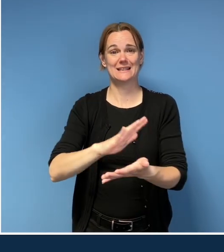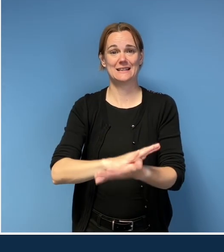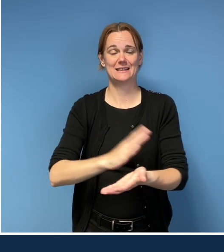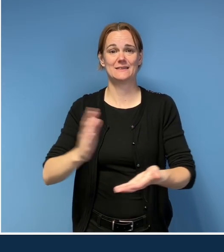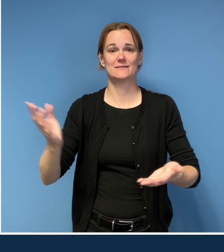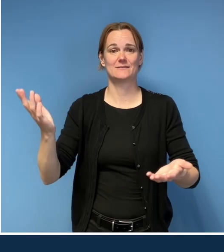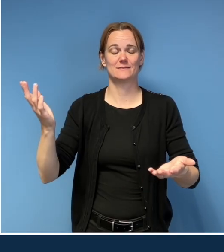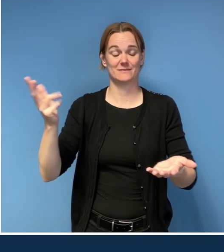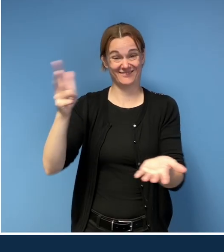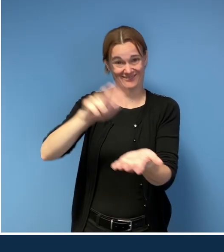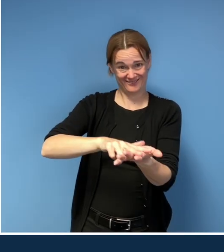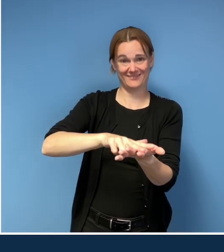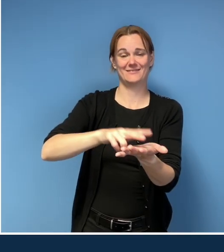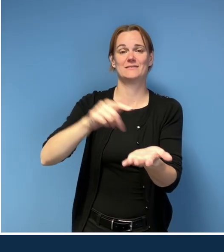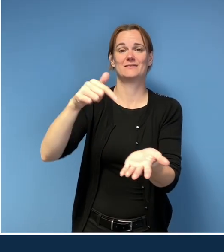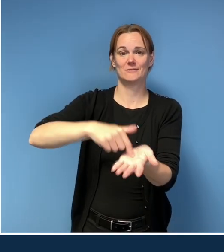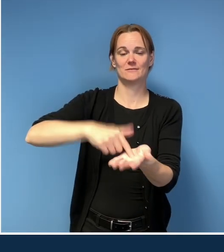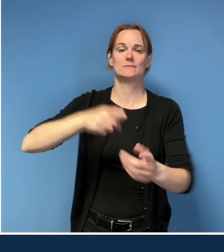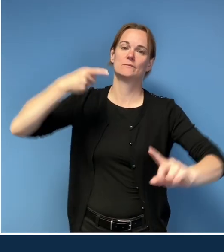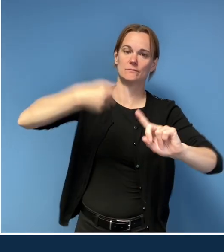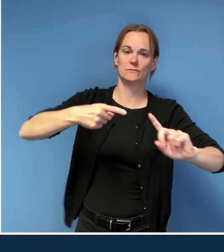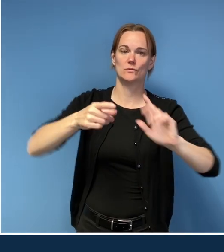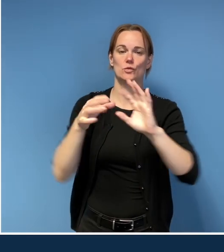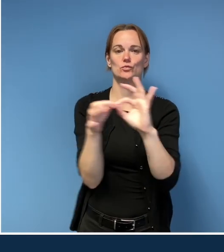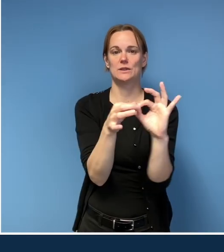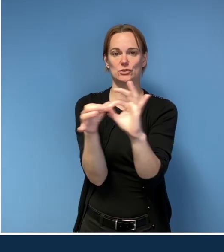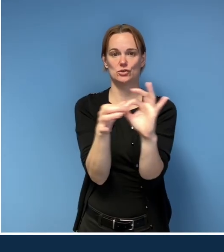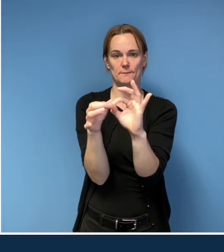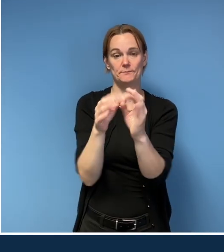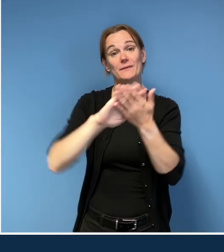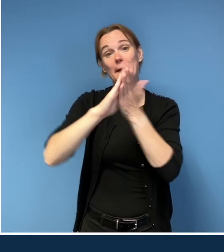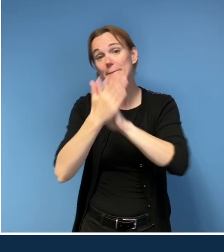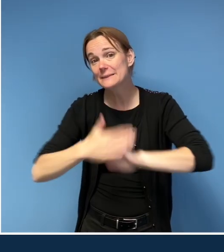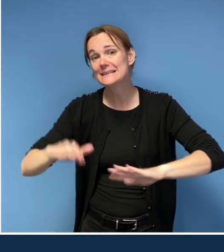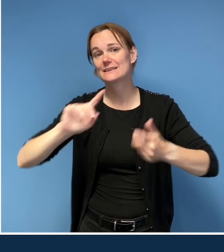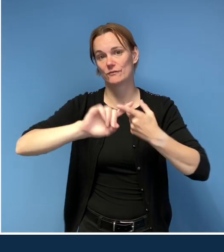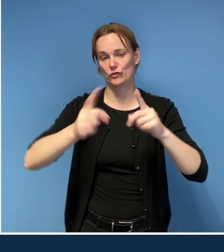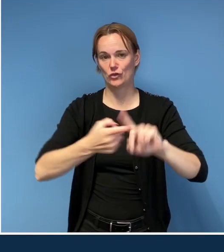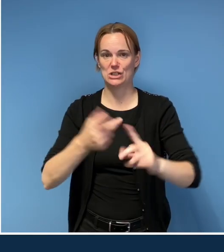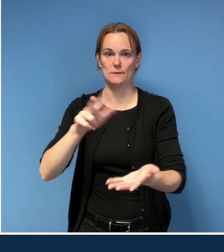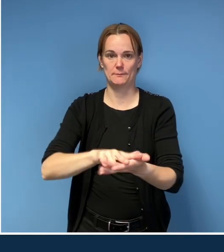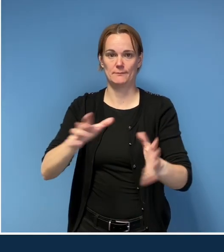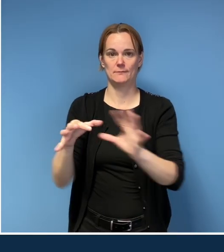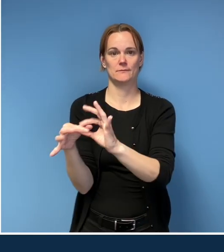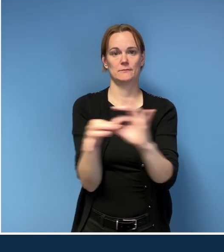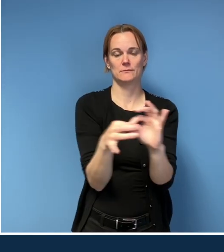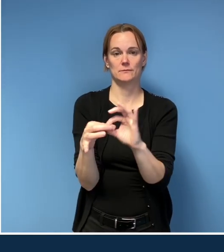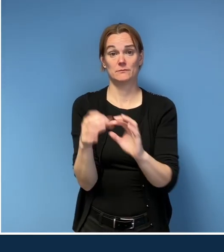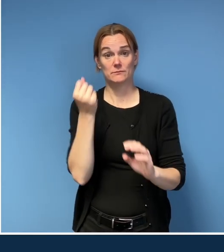those relationships and how we go forward together, coming off of a legacy of dispossession